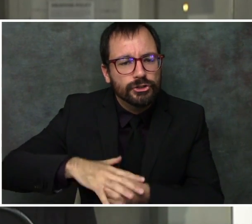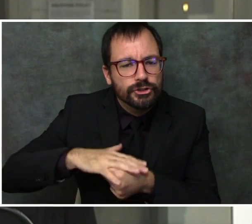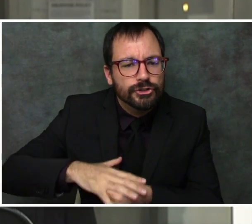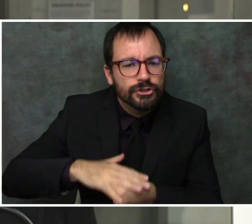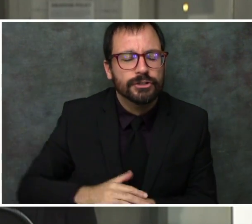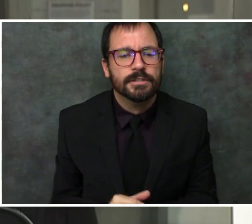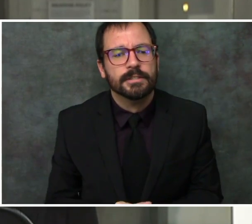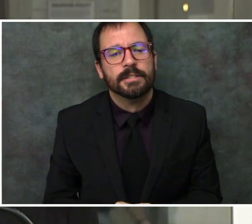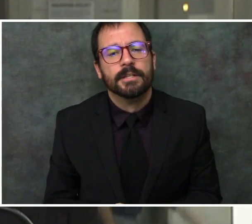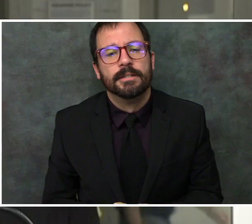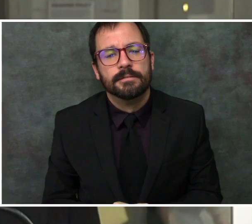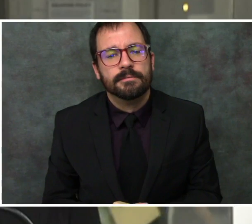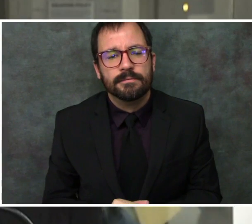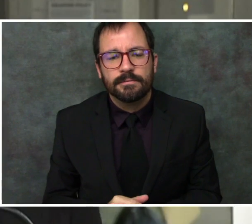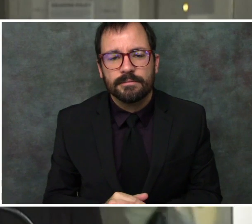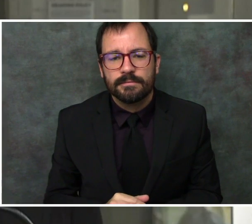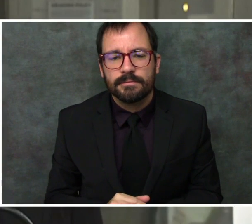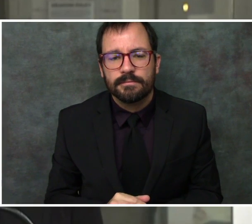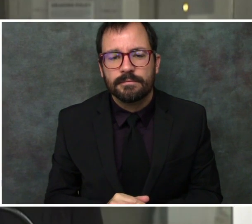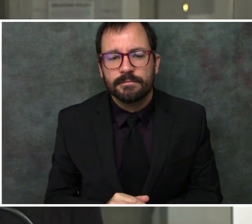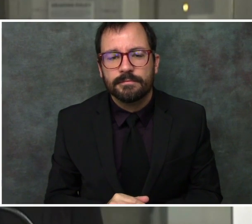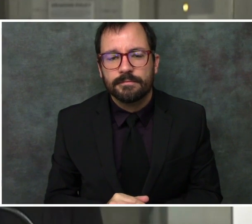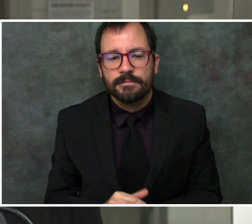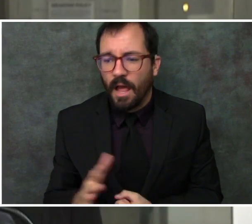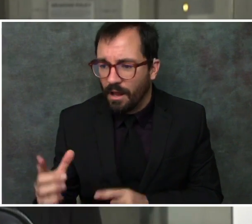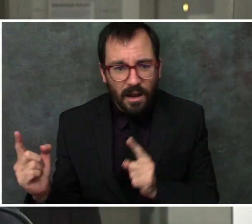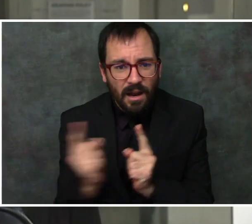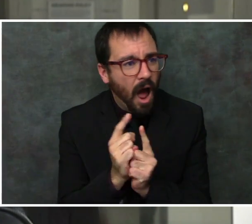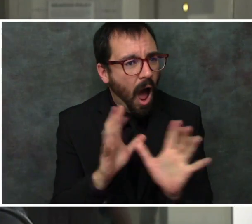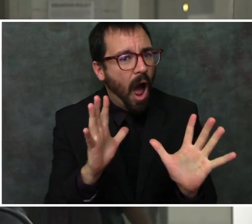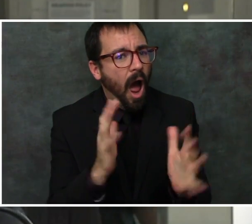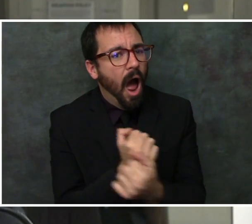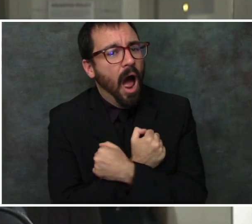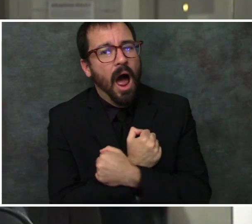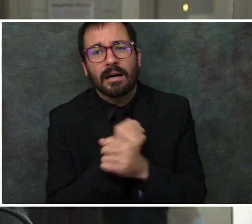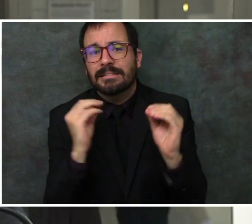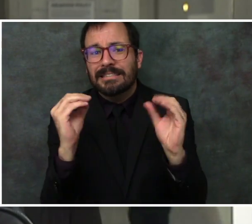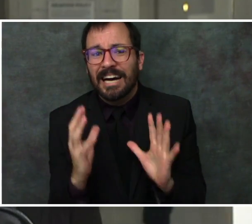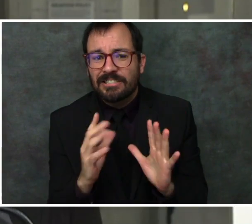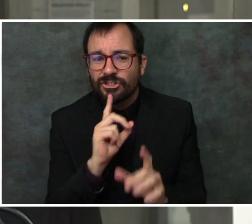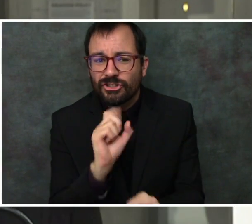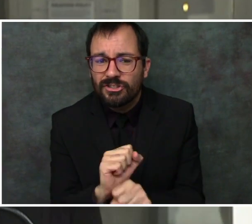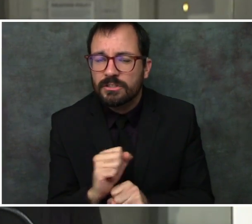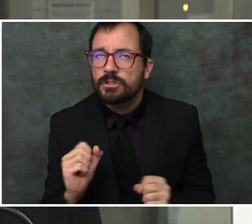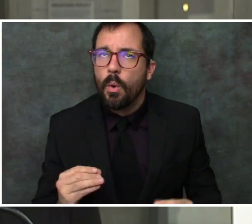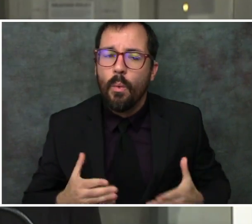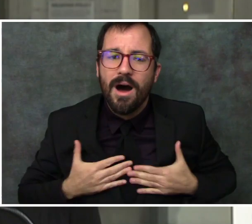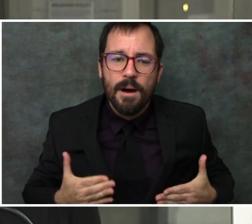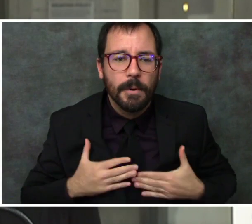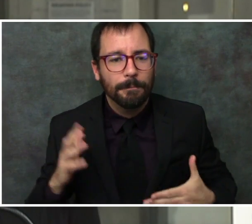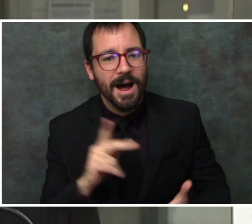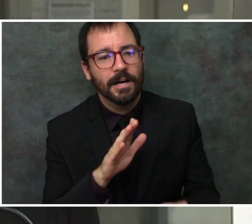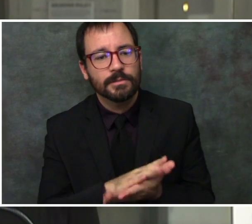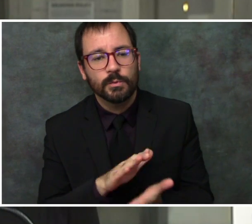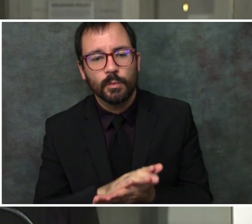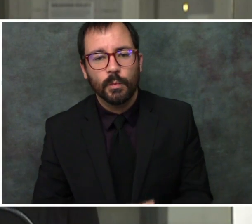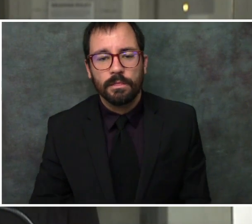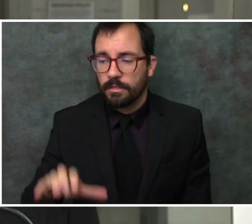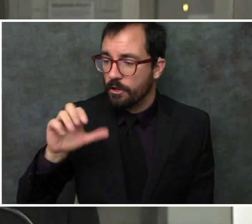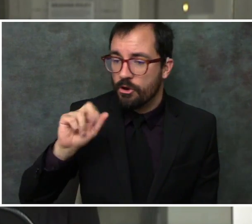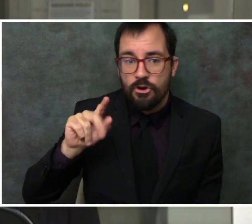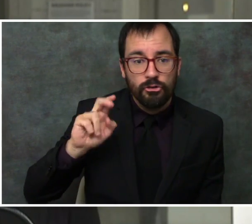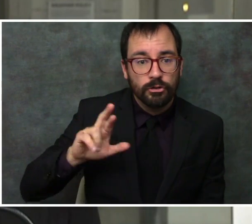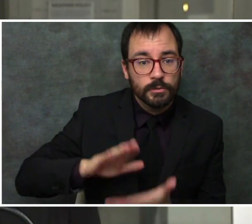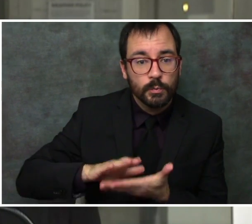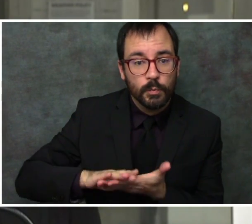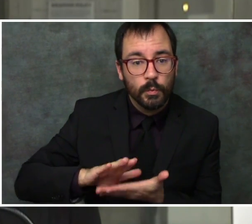She was so happy to be in the school. At the Carter School, where there was 3 students, nonverbal,